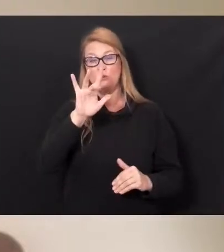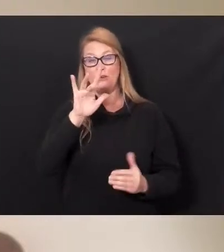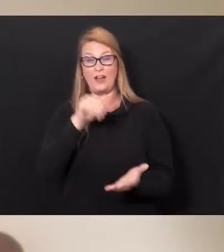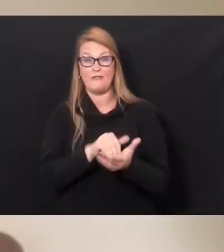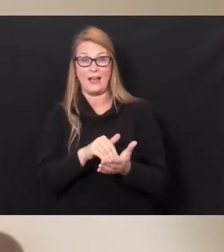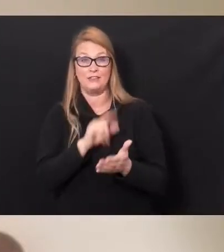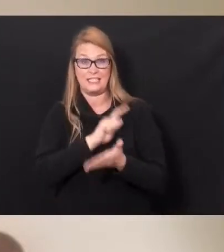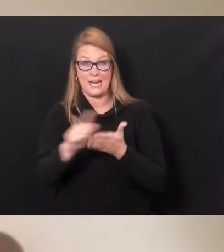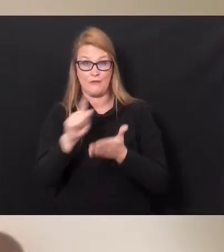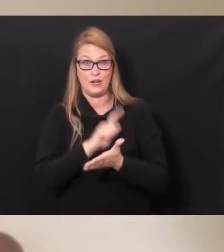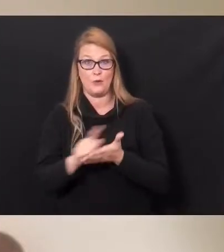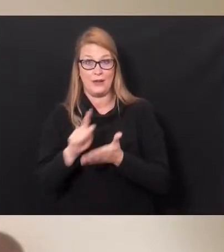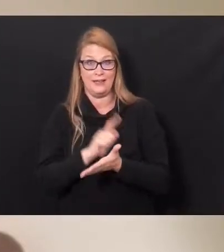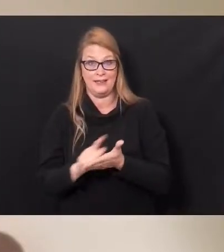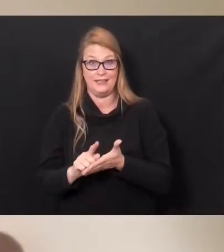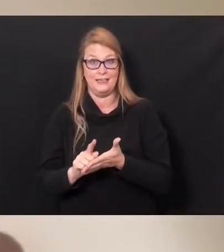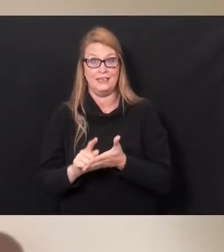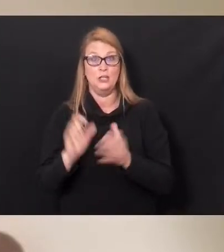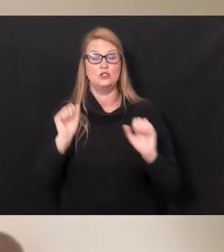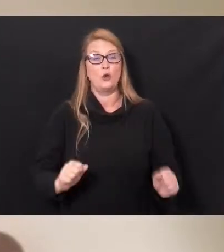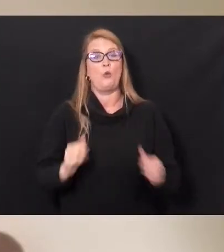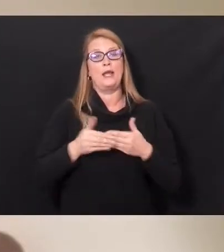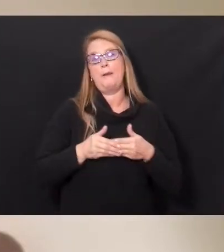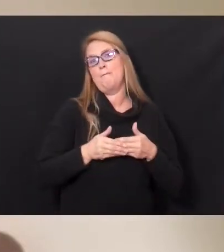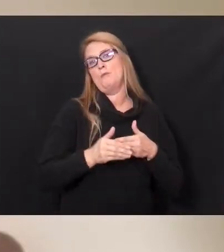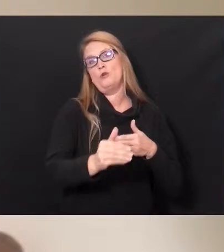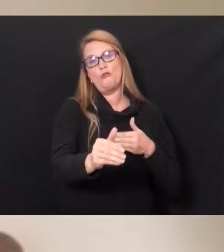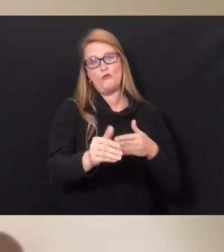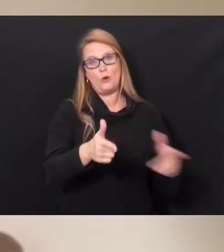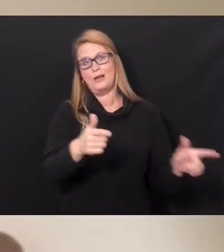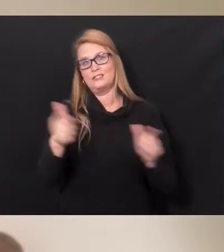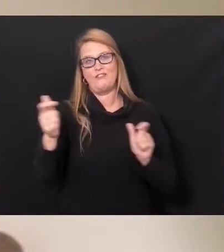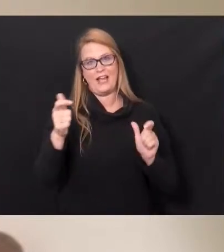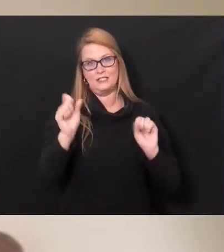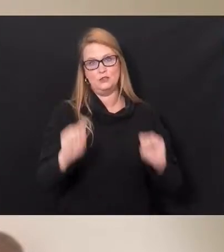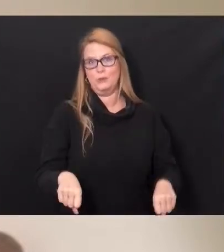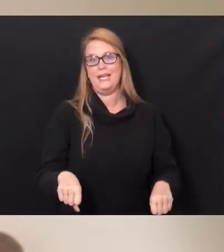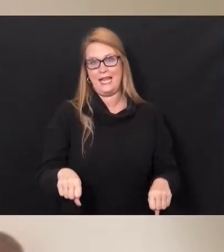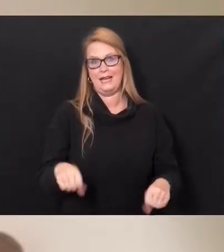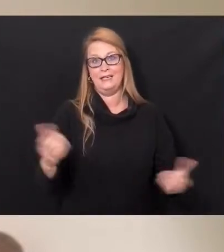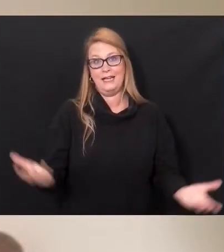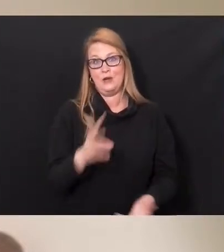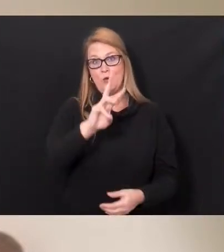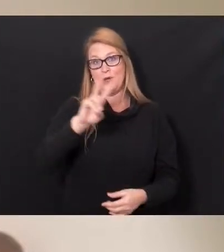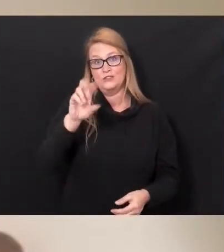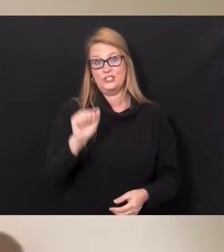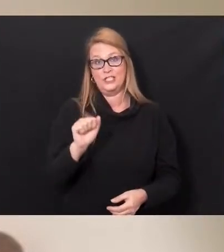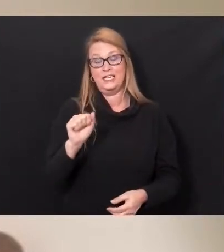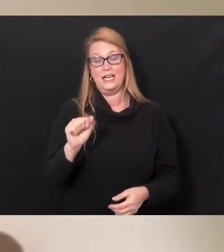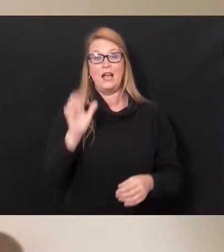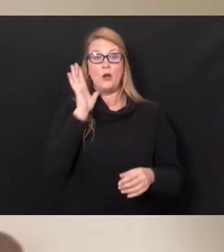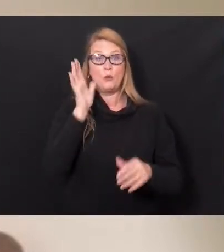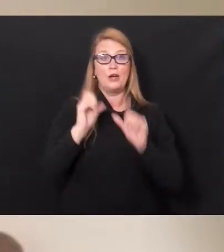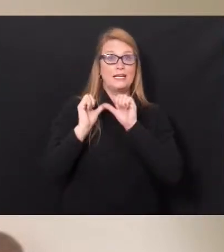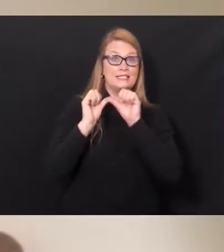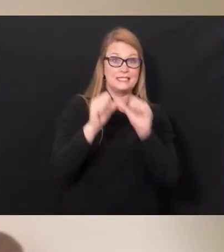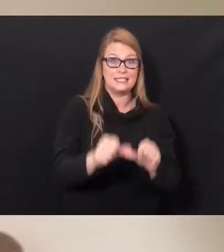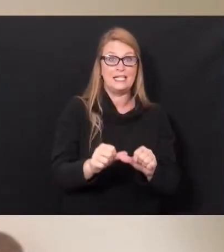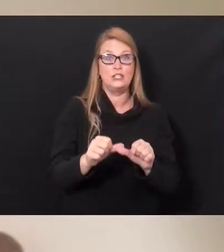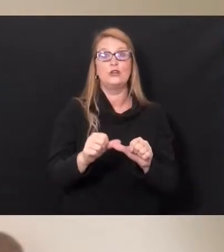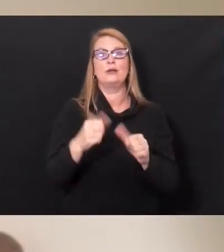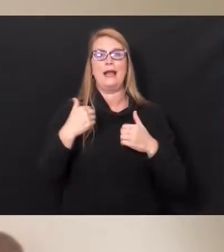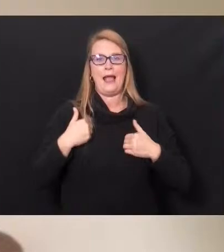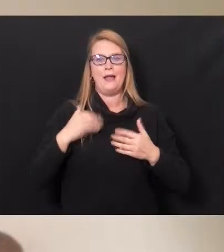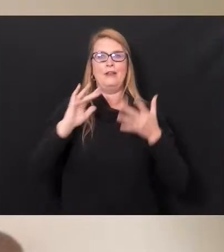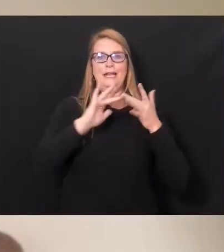in order to move forward as quickly as we need to in West Virginia. And we'll continue to prepare our network to receive